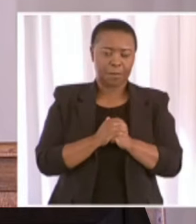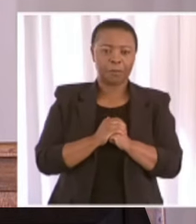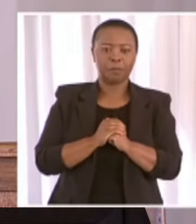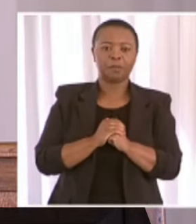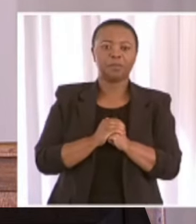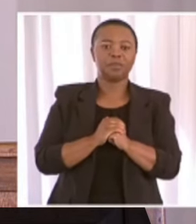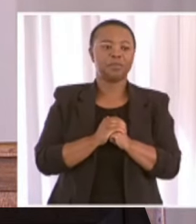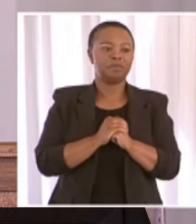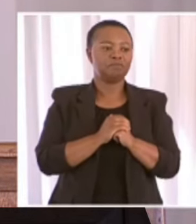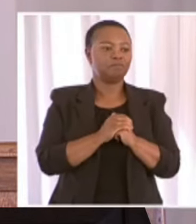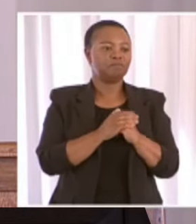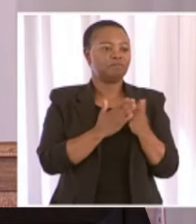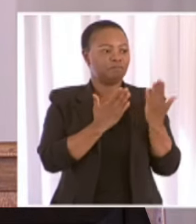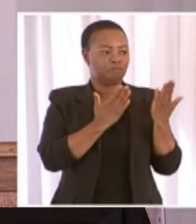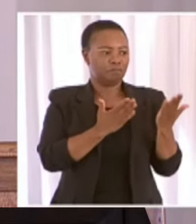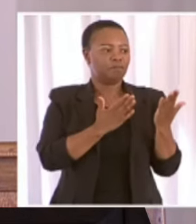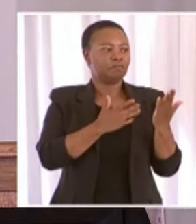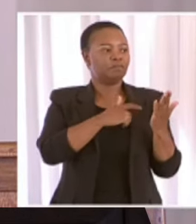Mr. Cyril